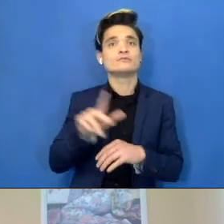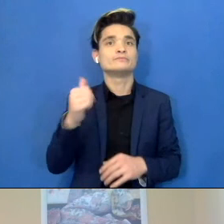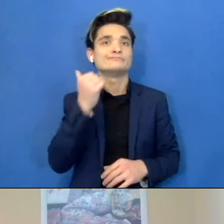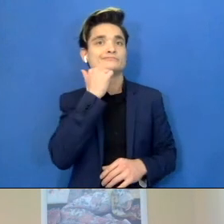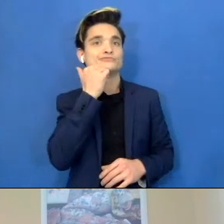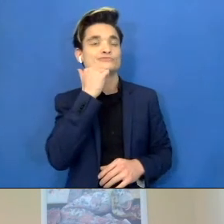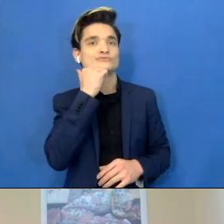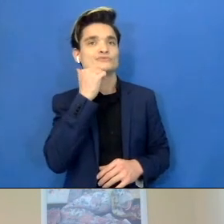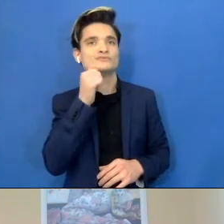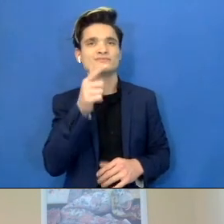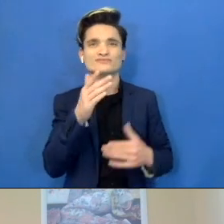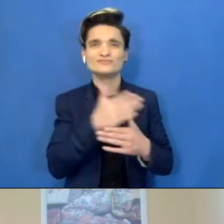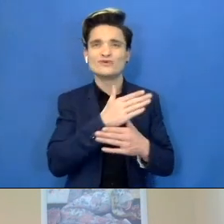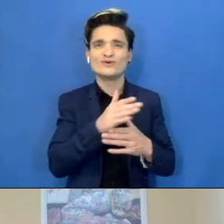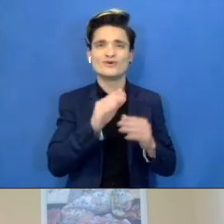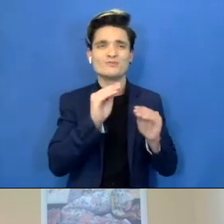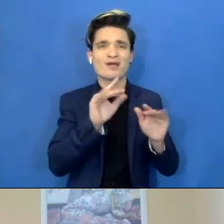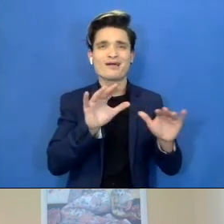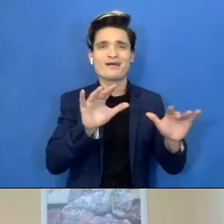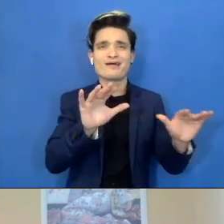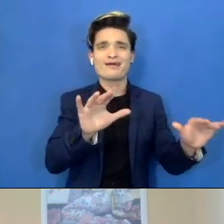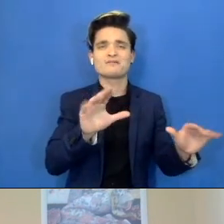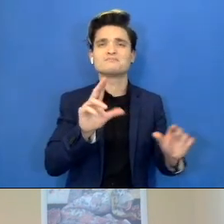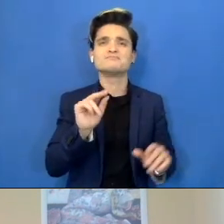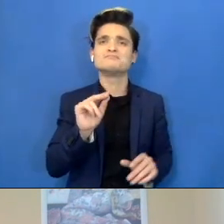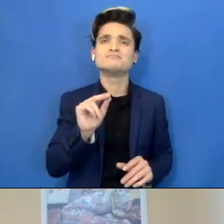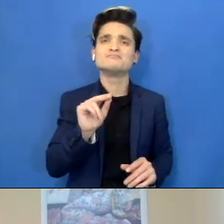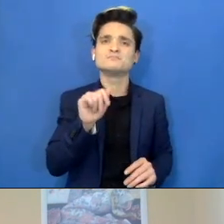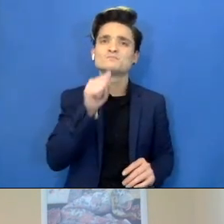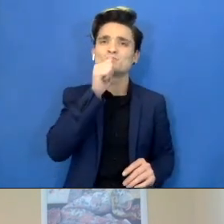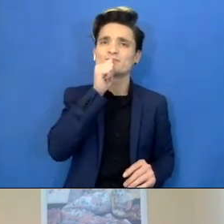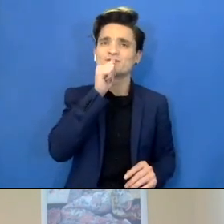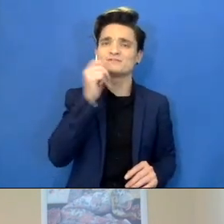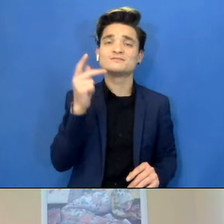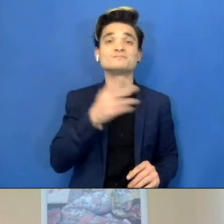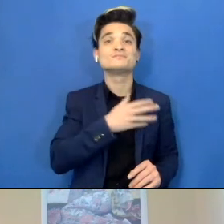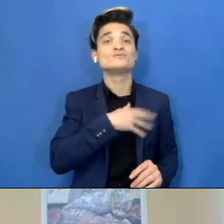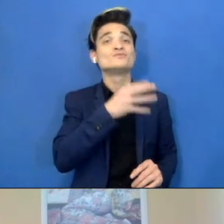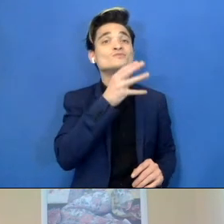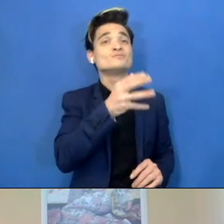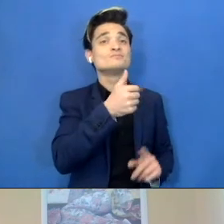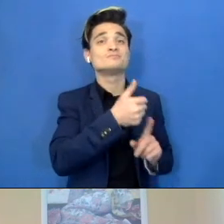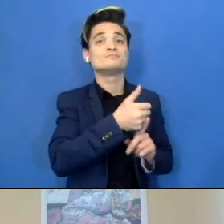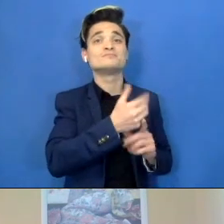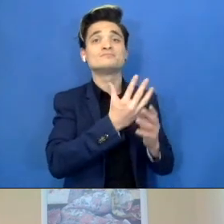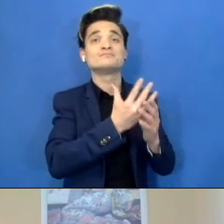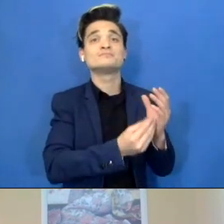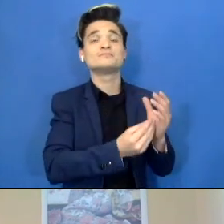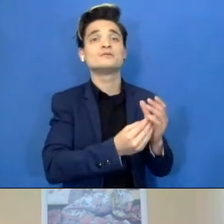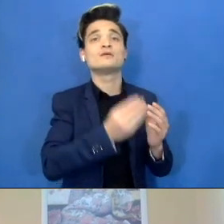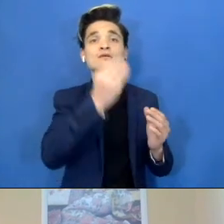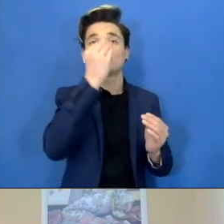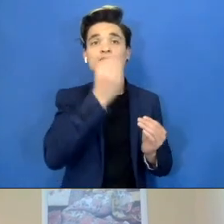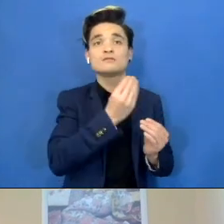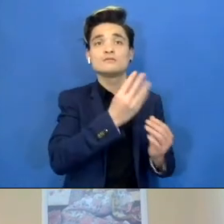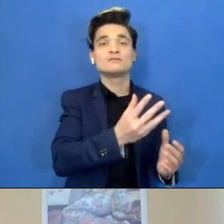just died today. Oh, don't announce it to the rest of the group. Anything that is said between you stays between you. And you